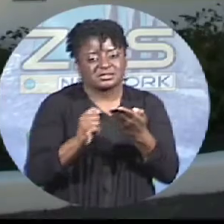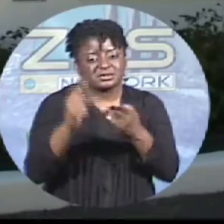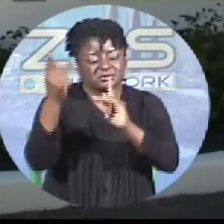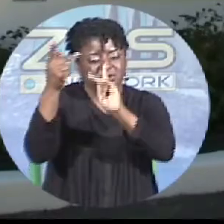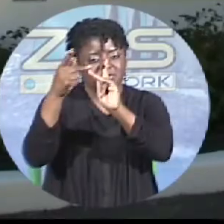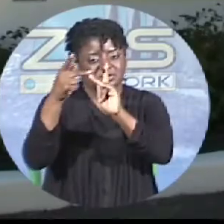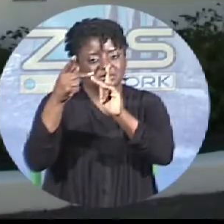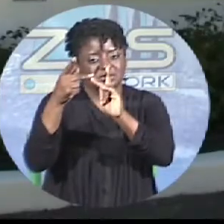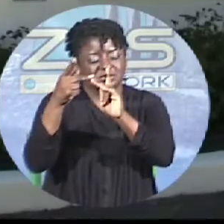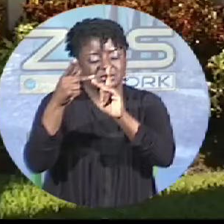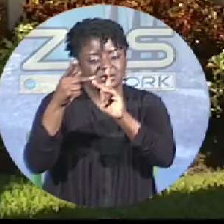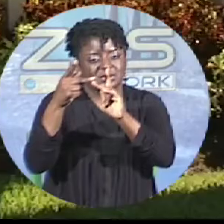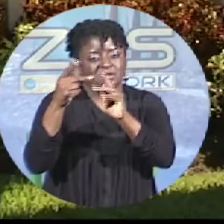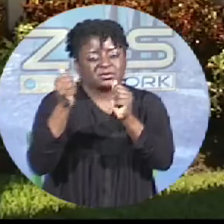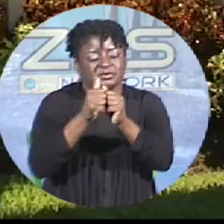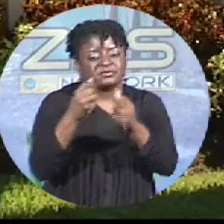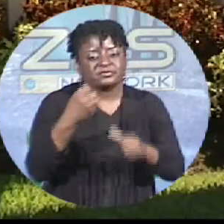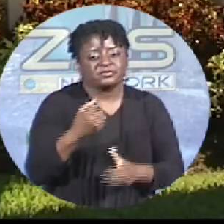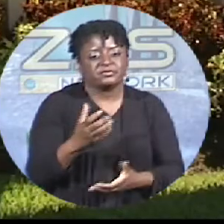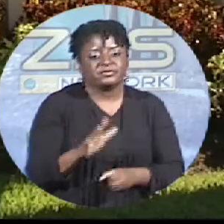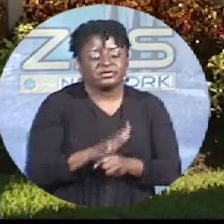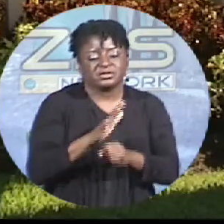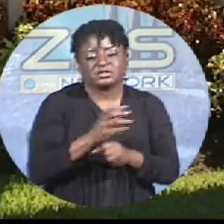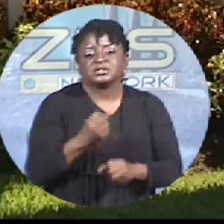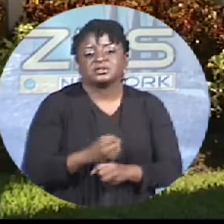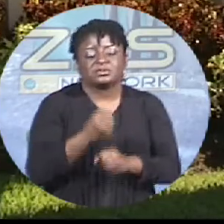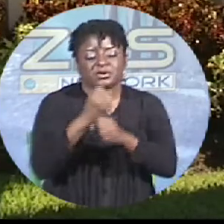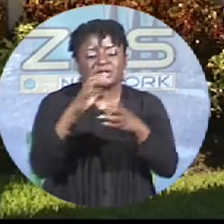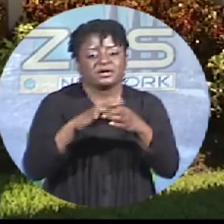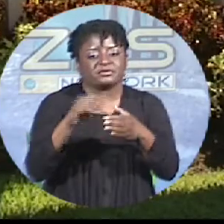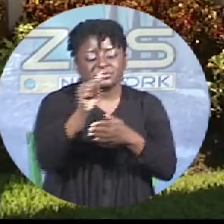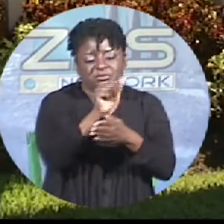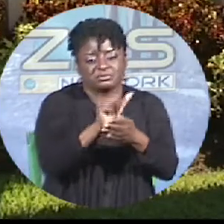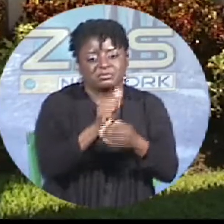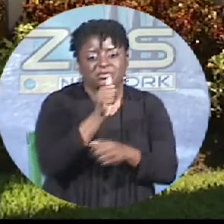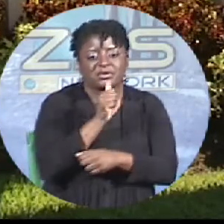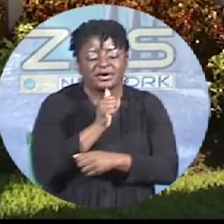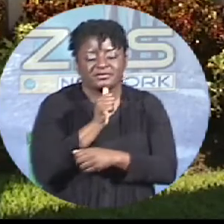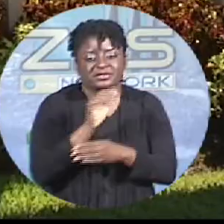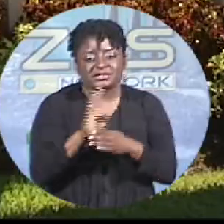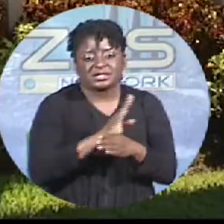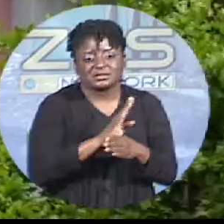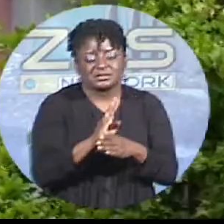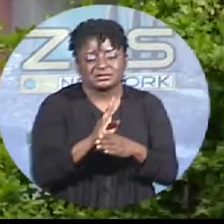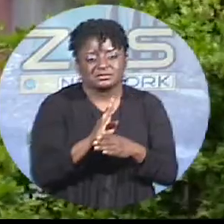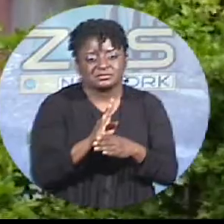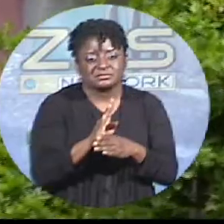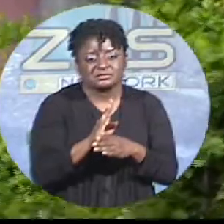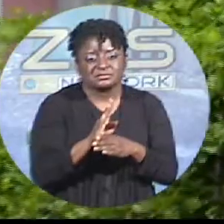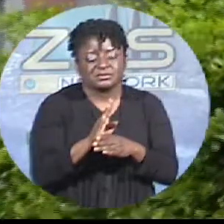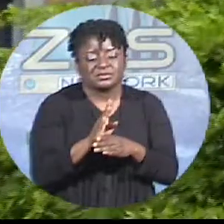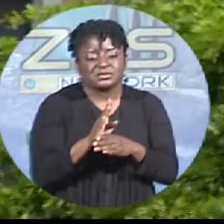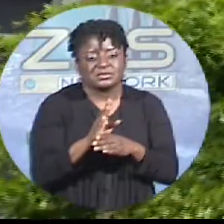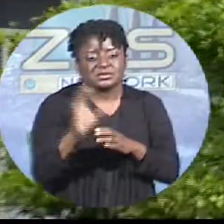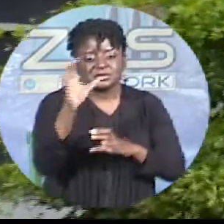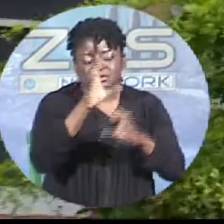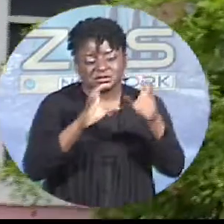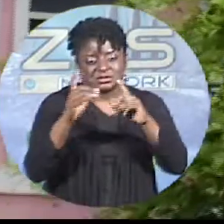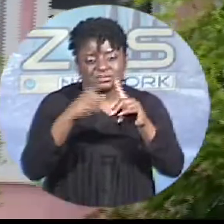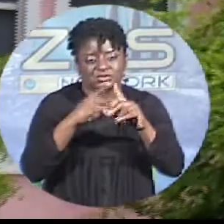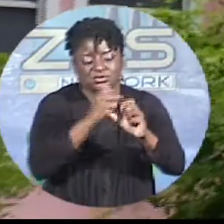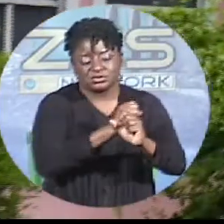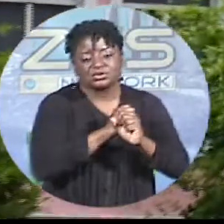full support of the private sector. These measures seek to secure the Bahamas'